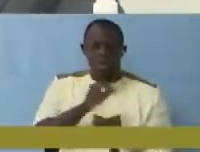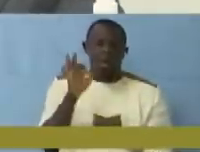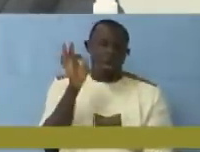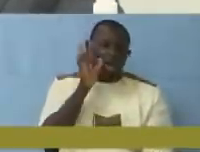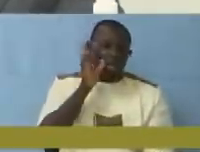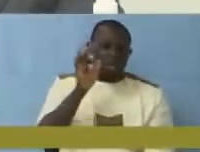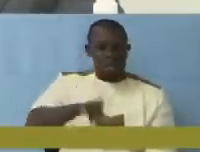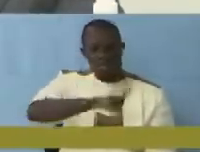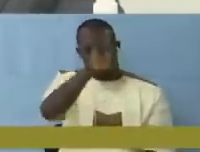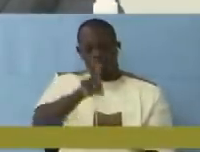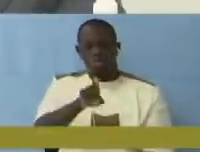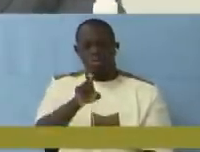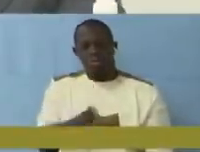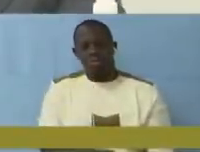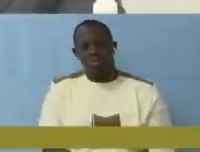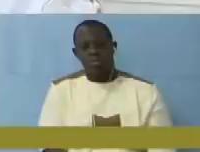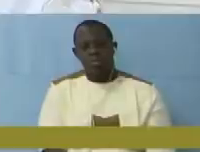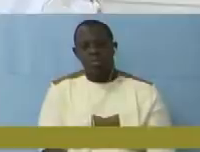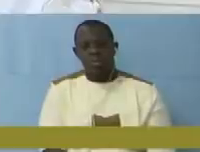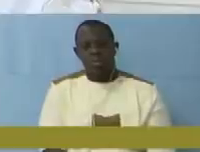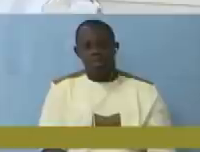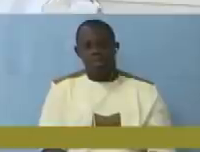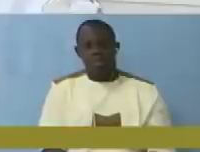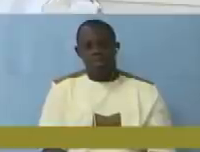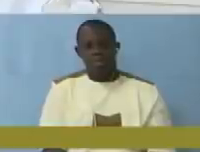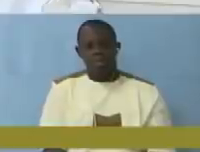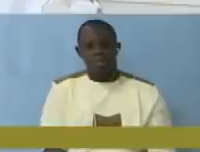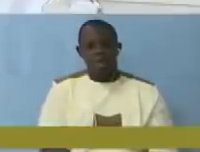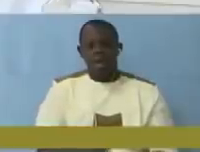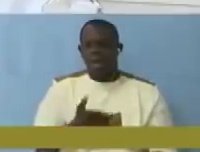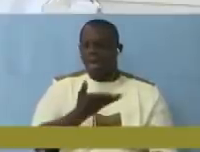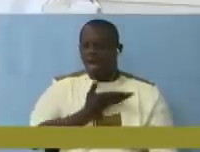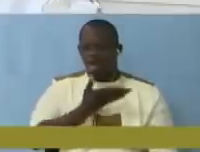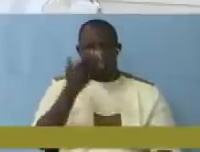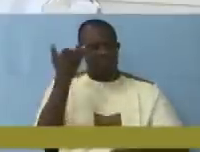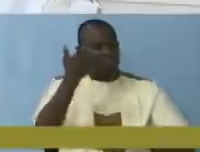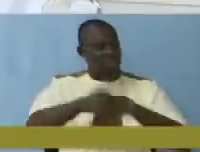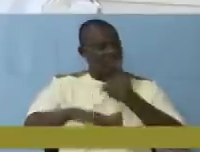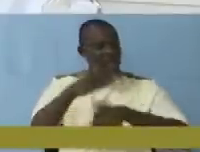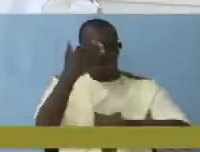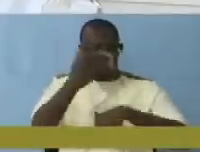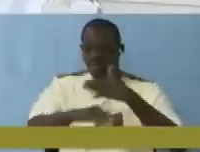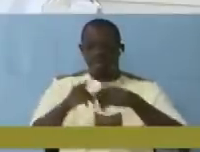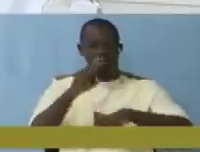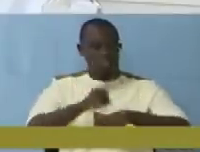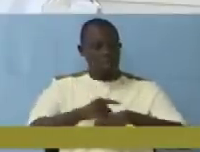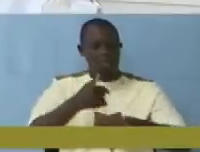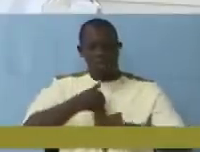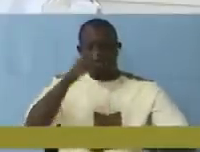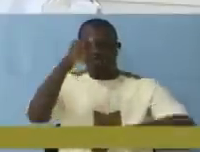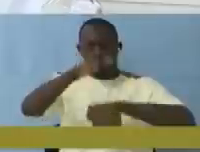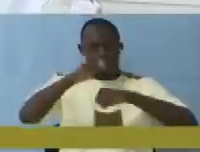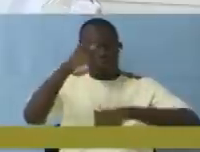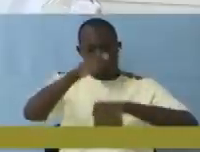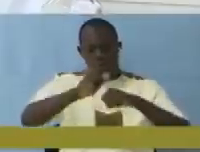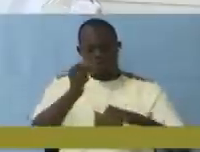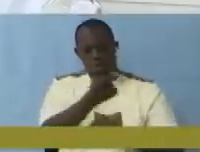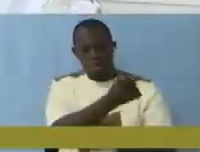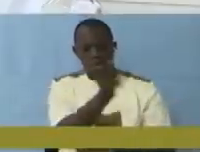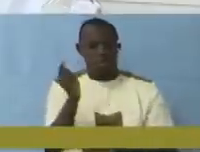Yes. Yeah, please, go ahead. There's never a time that I tortured these people.